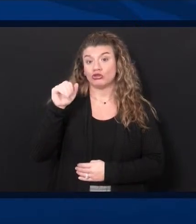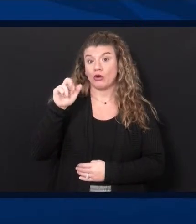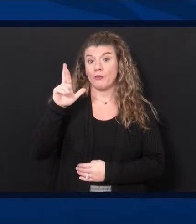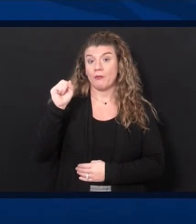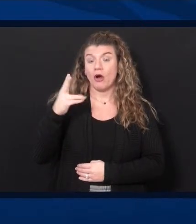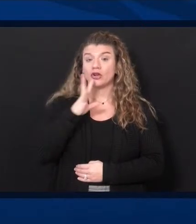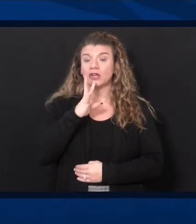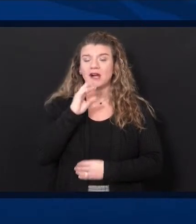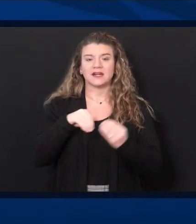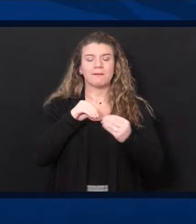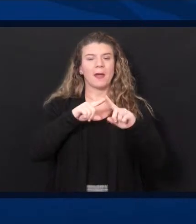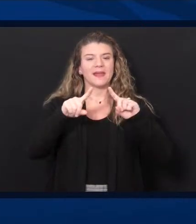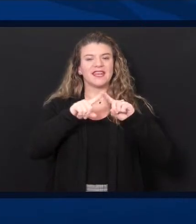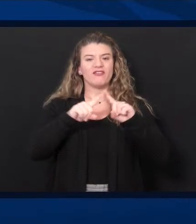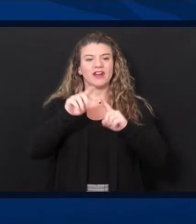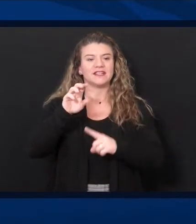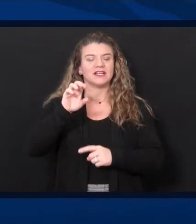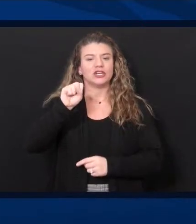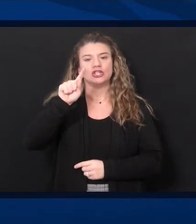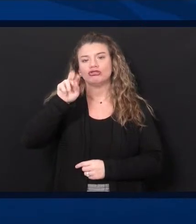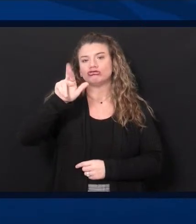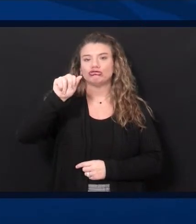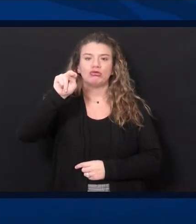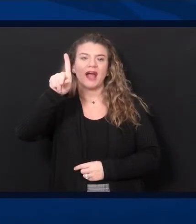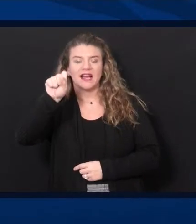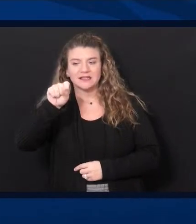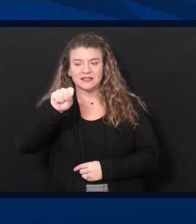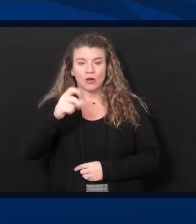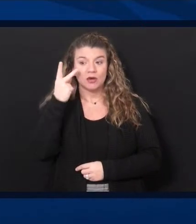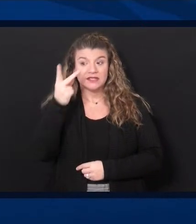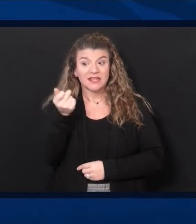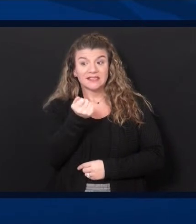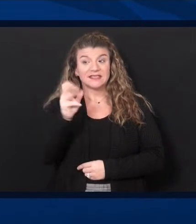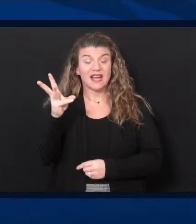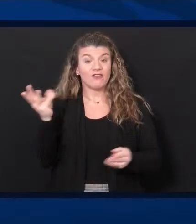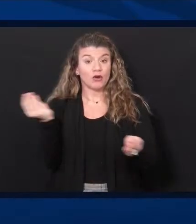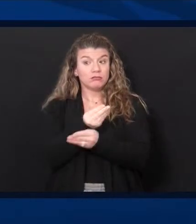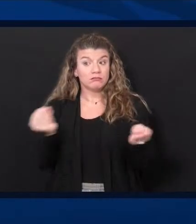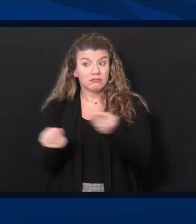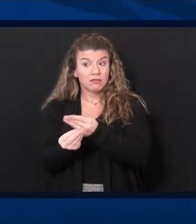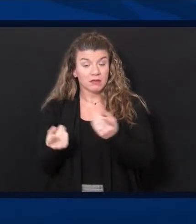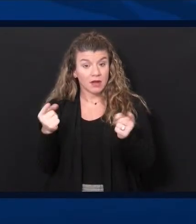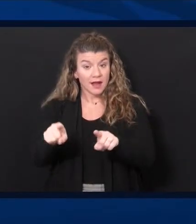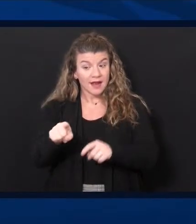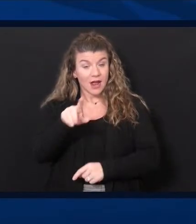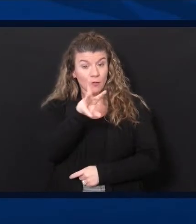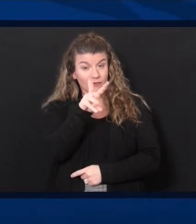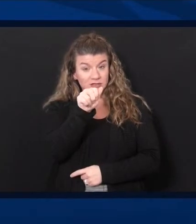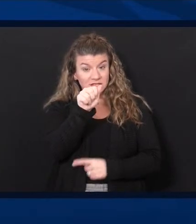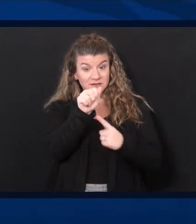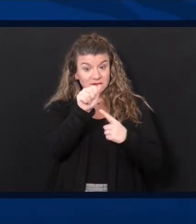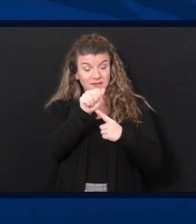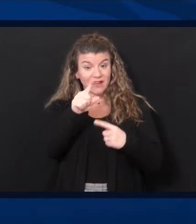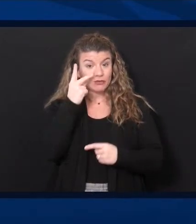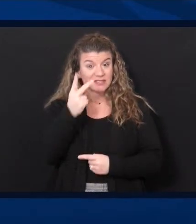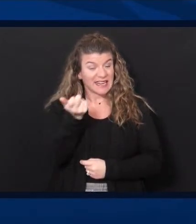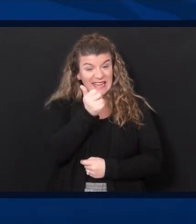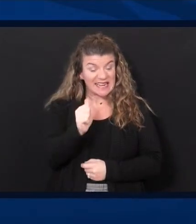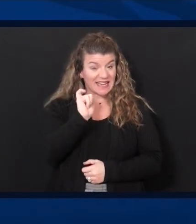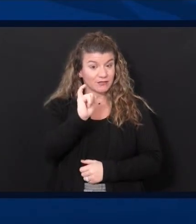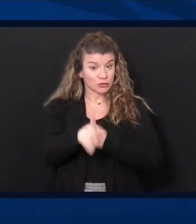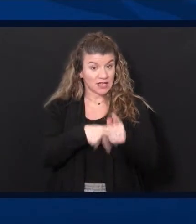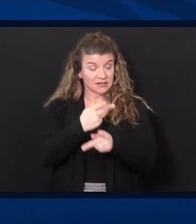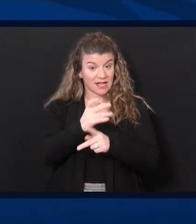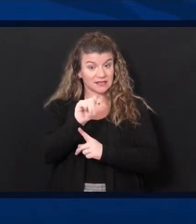the mutant strains. We're starting to see several cases. So has West Virginia in particular seen any of those